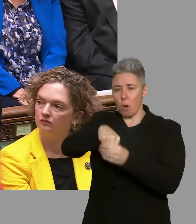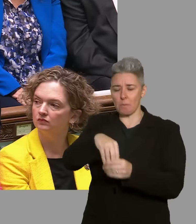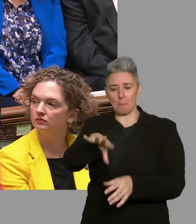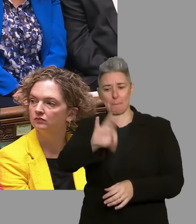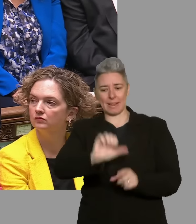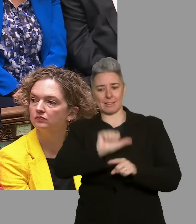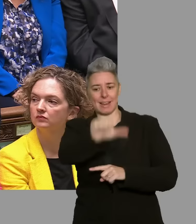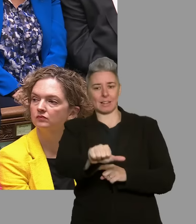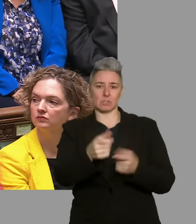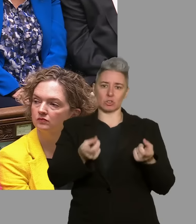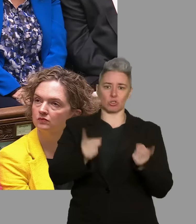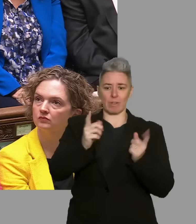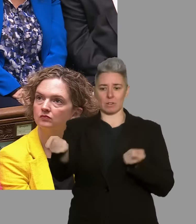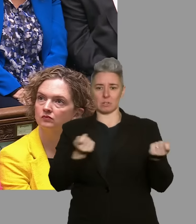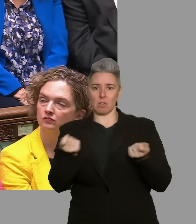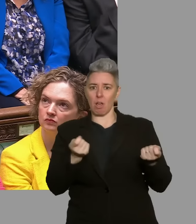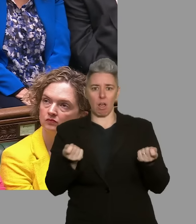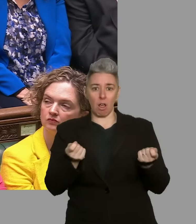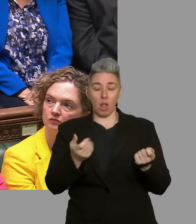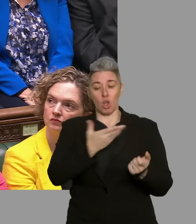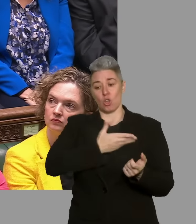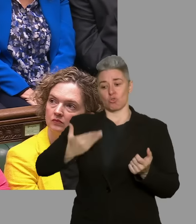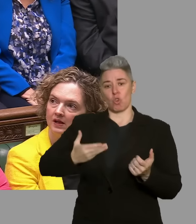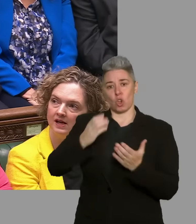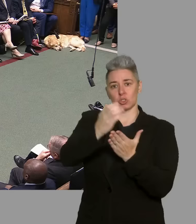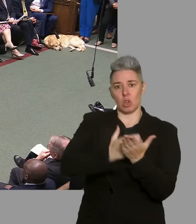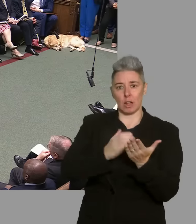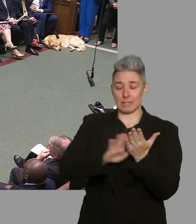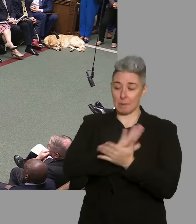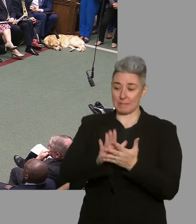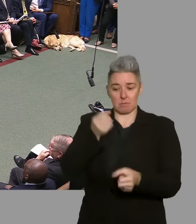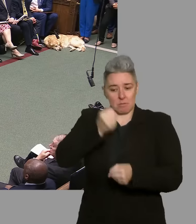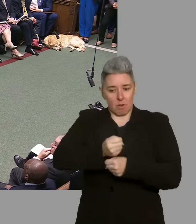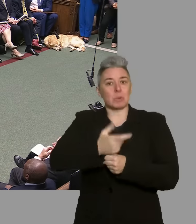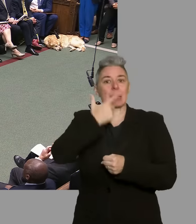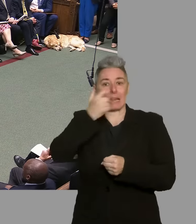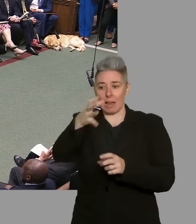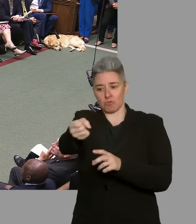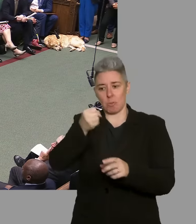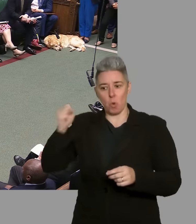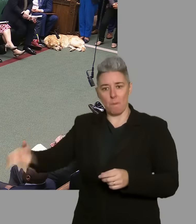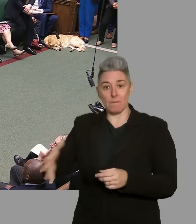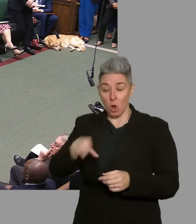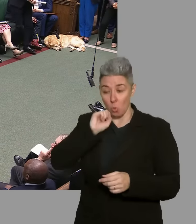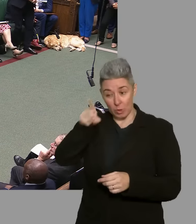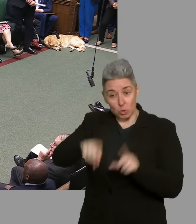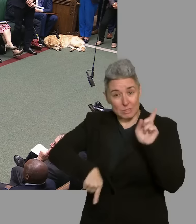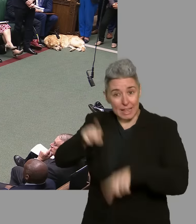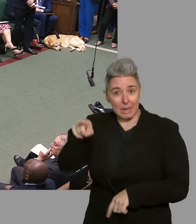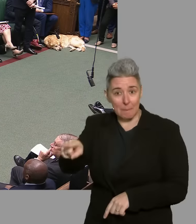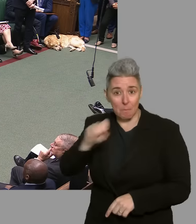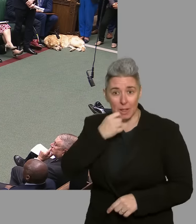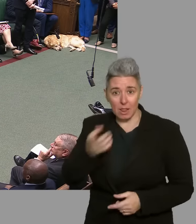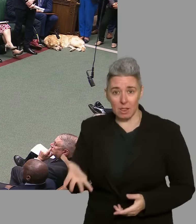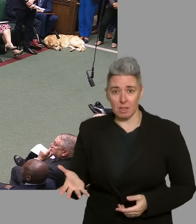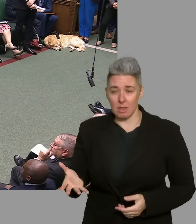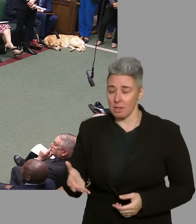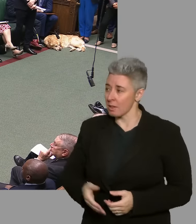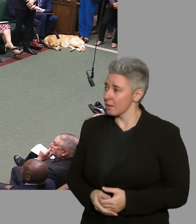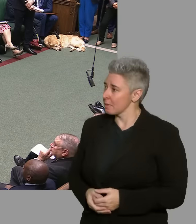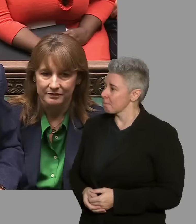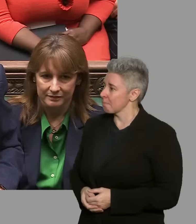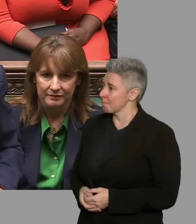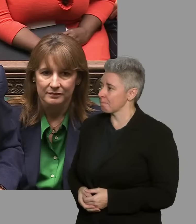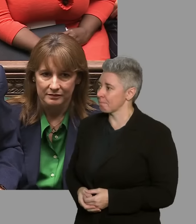to remove him, will the Prime Minister sack him now? Well, Mr. Speaker, I certainly agree with the comment that the last government